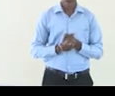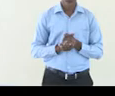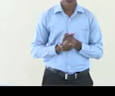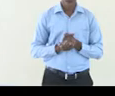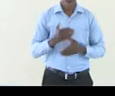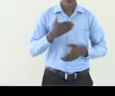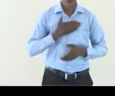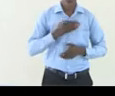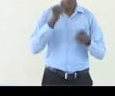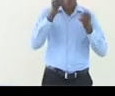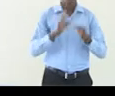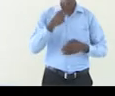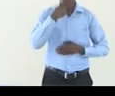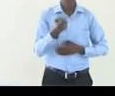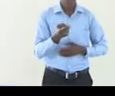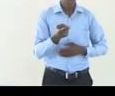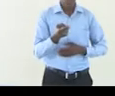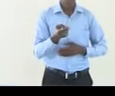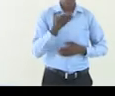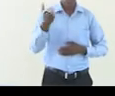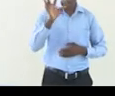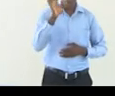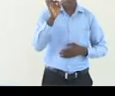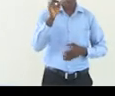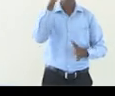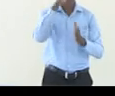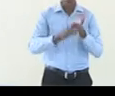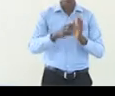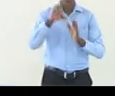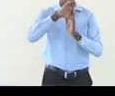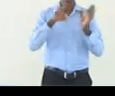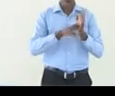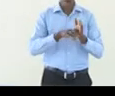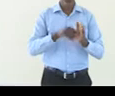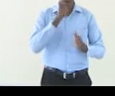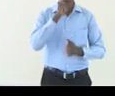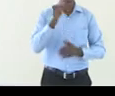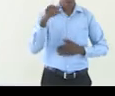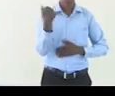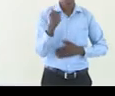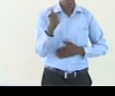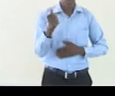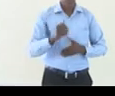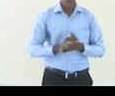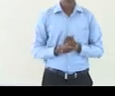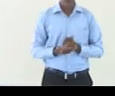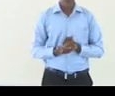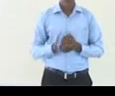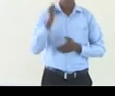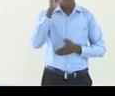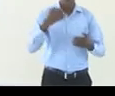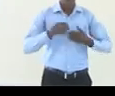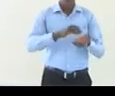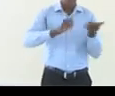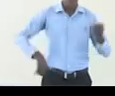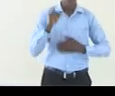My own teacher, he says there are 9 commandments, not 10. Your teacher has removed one commandment